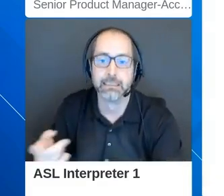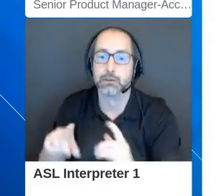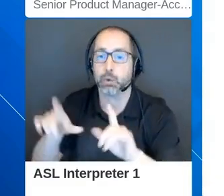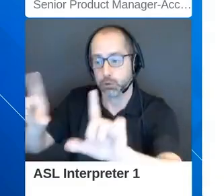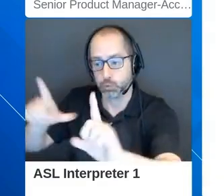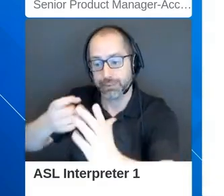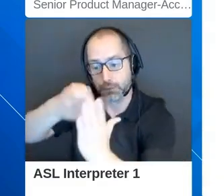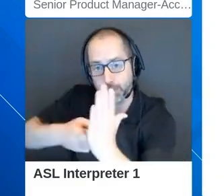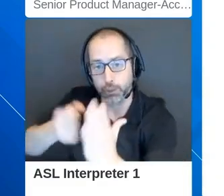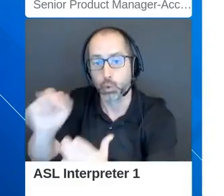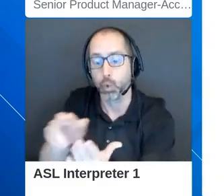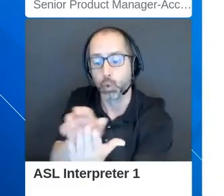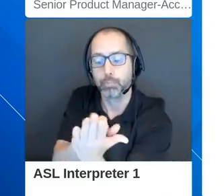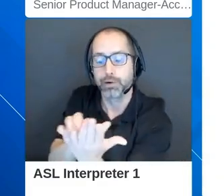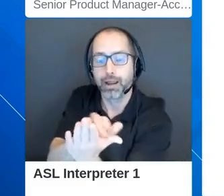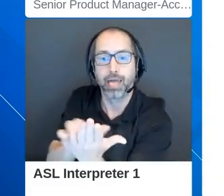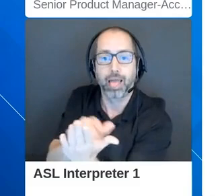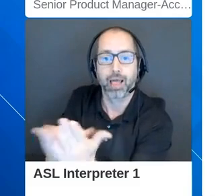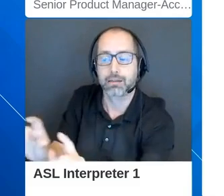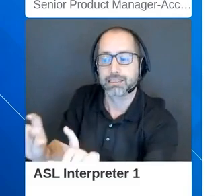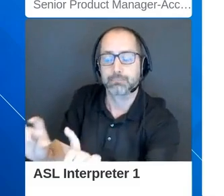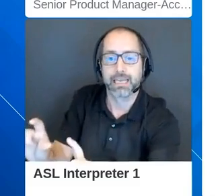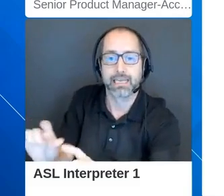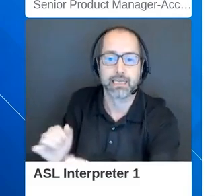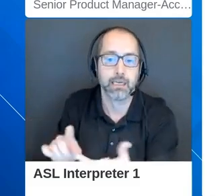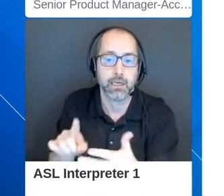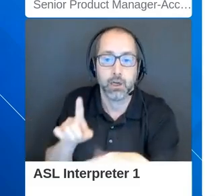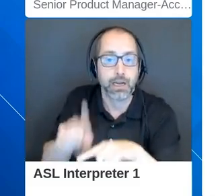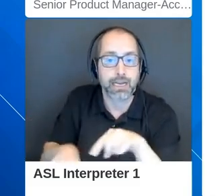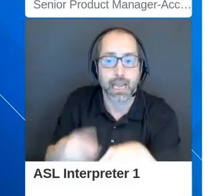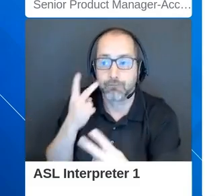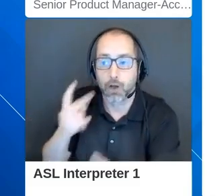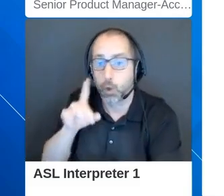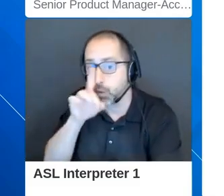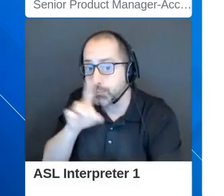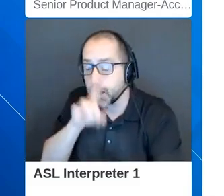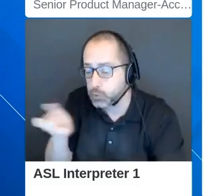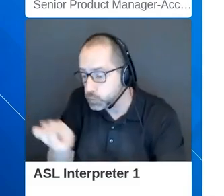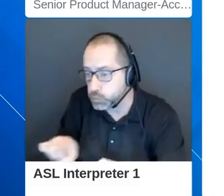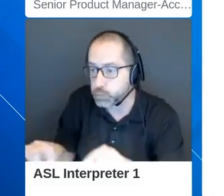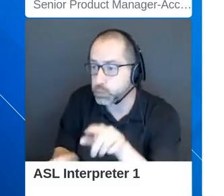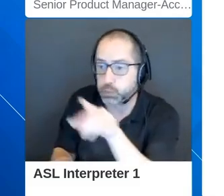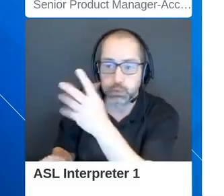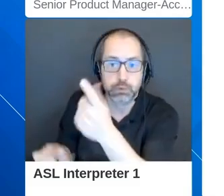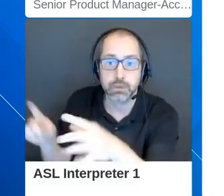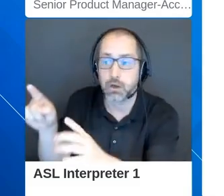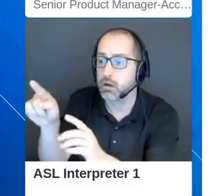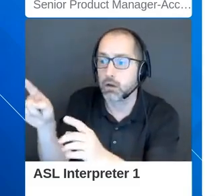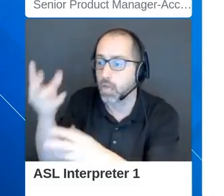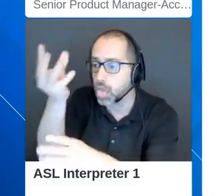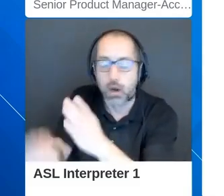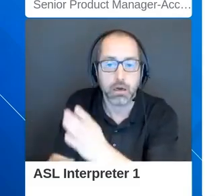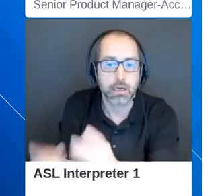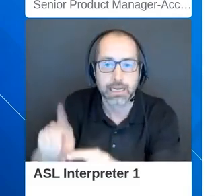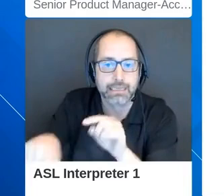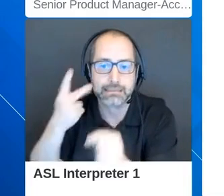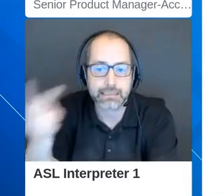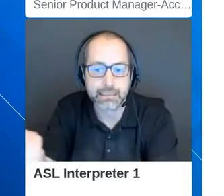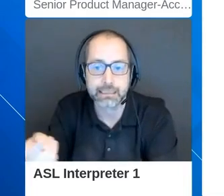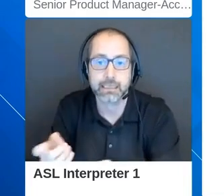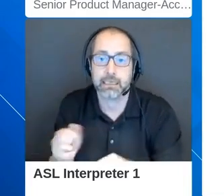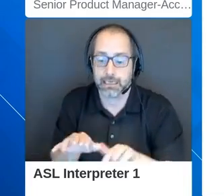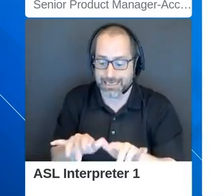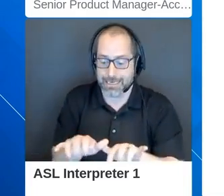display. I'm unable to visually follow the mouse cursor, so I can't use a mouse. I must use keyboard-only